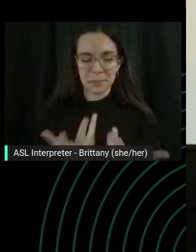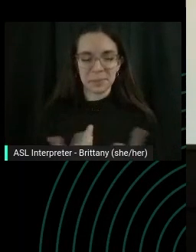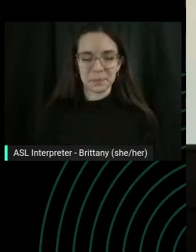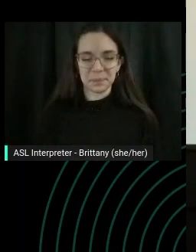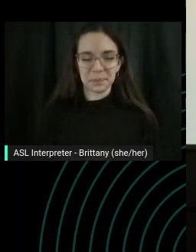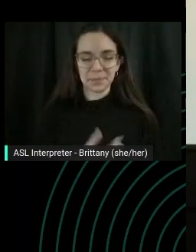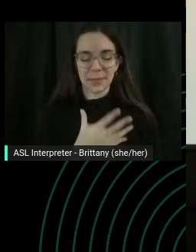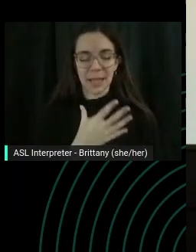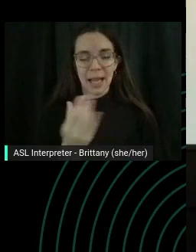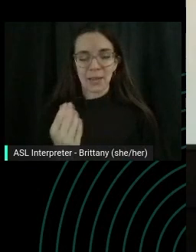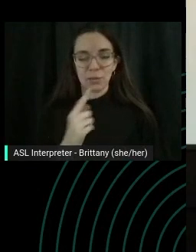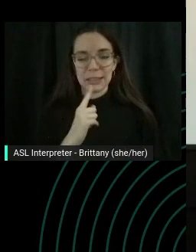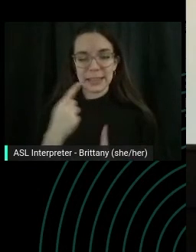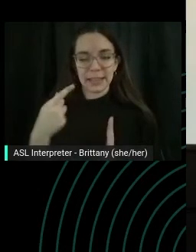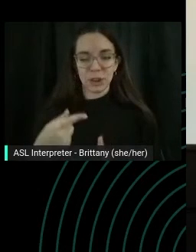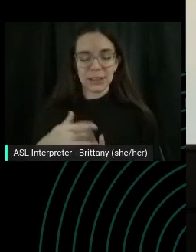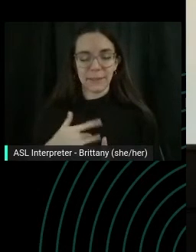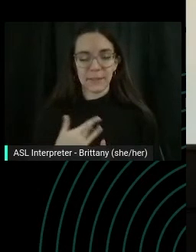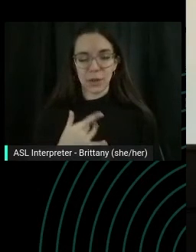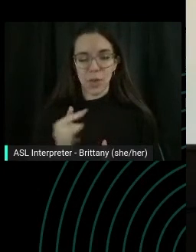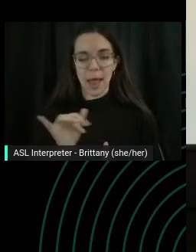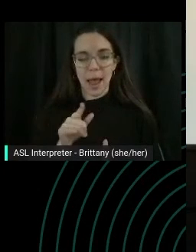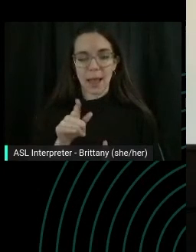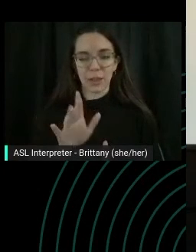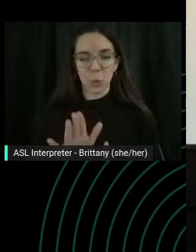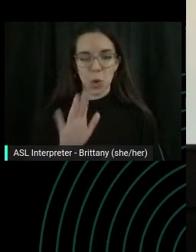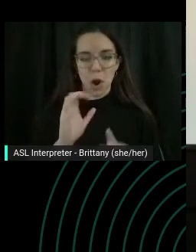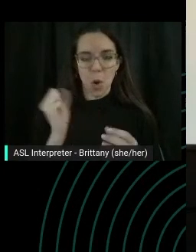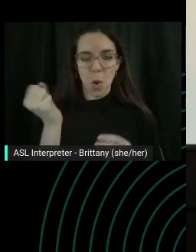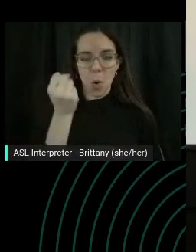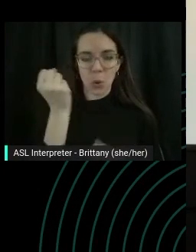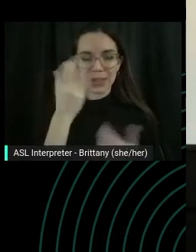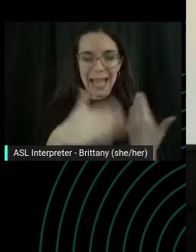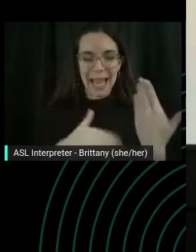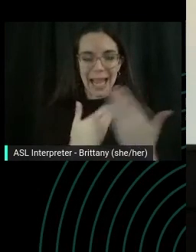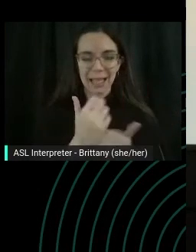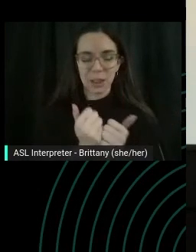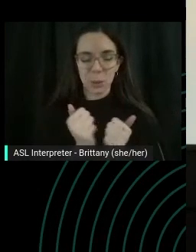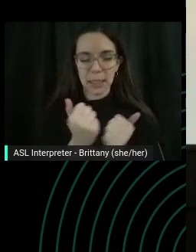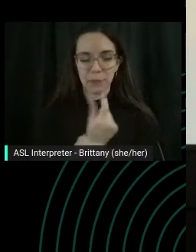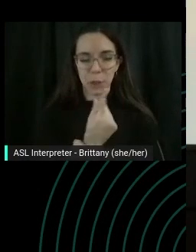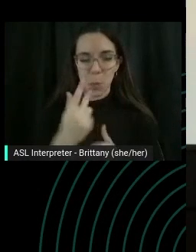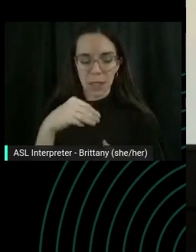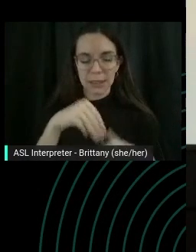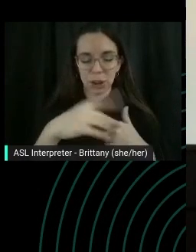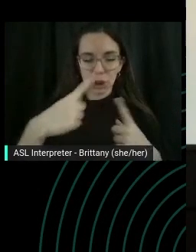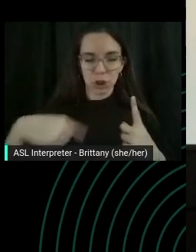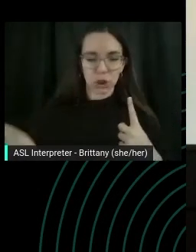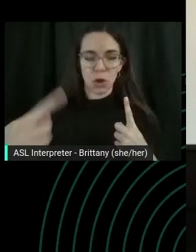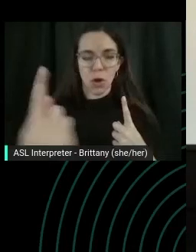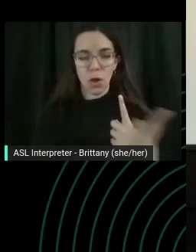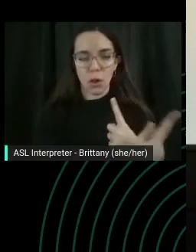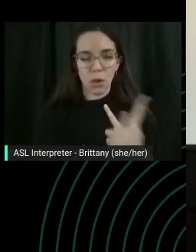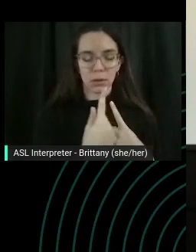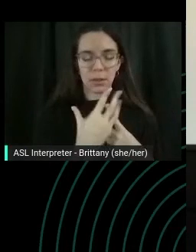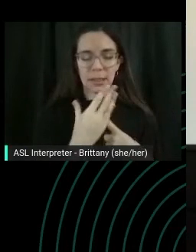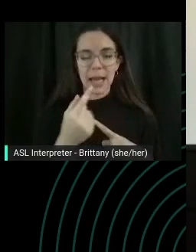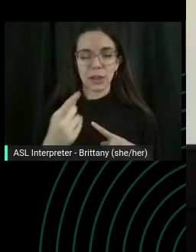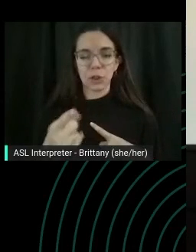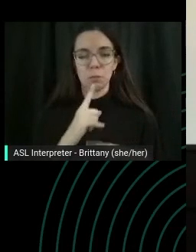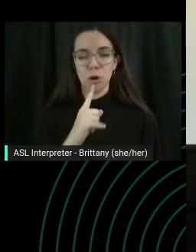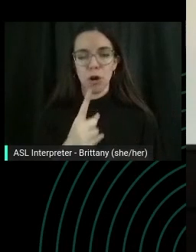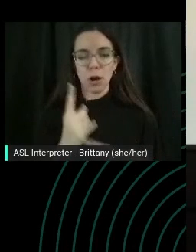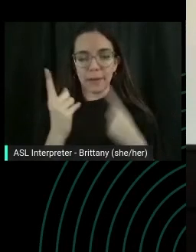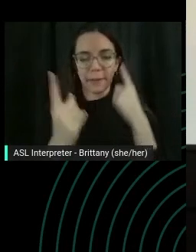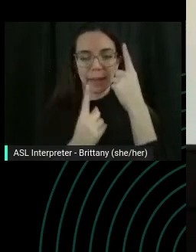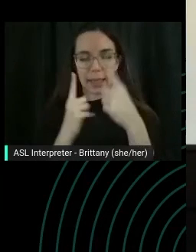And just collectively, like, feel like you're holding hands with everyone in a circle, and you're thinking about, you